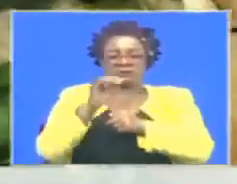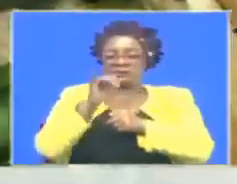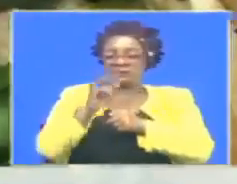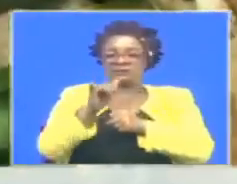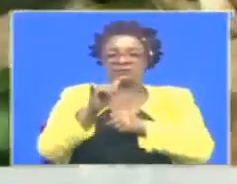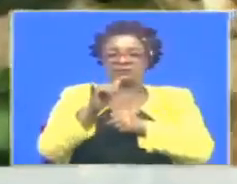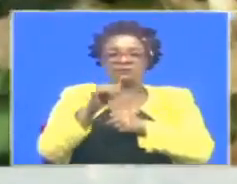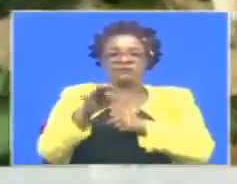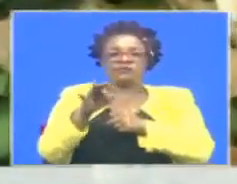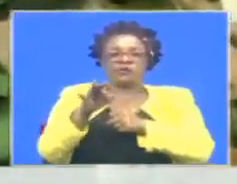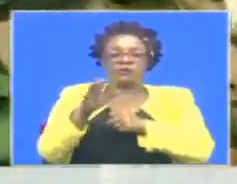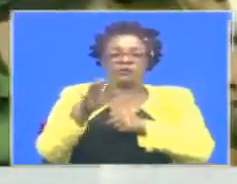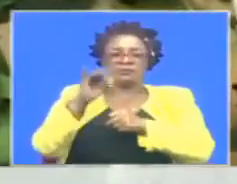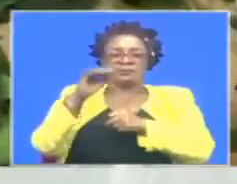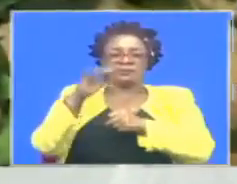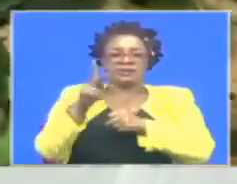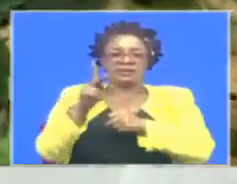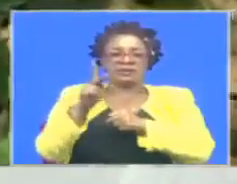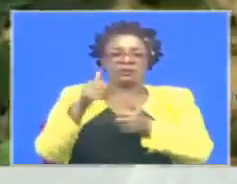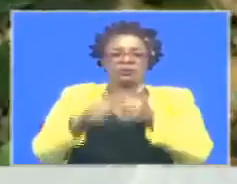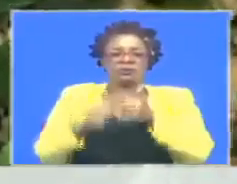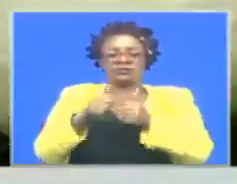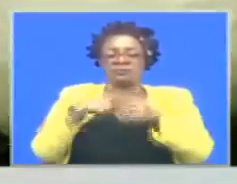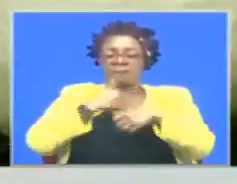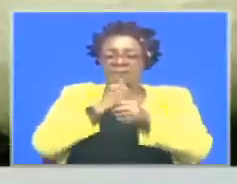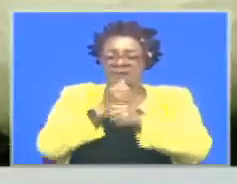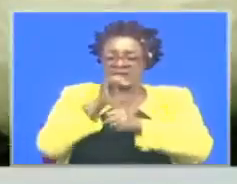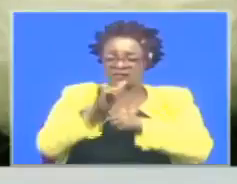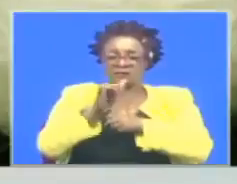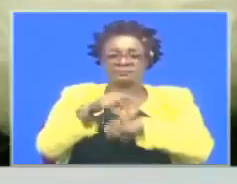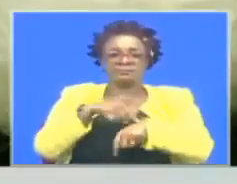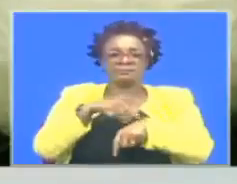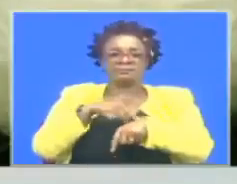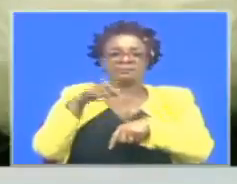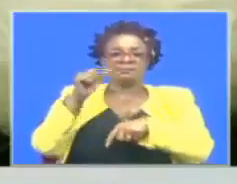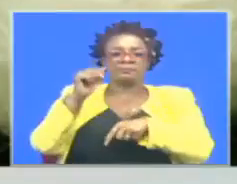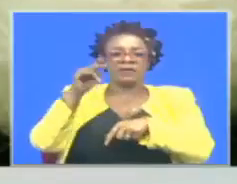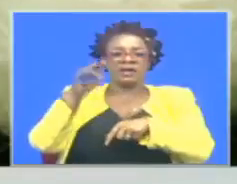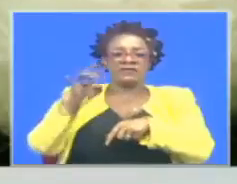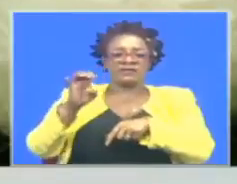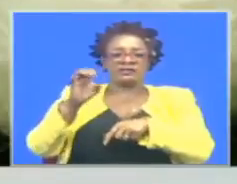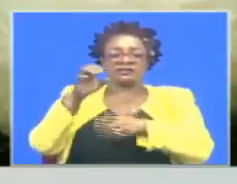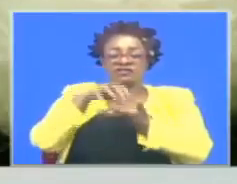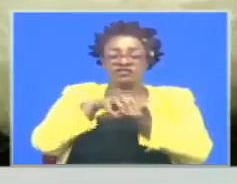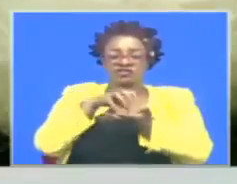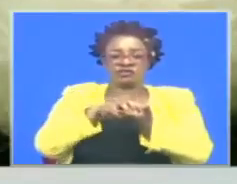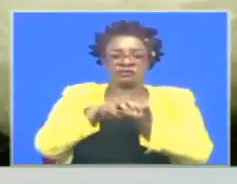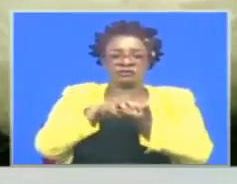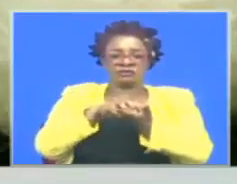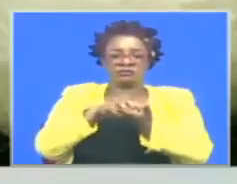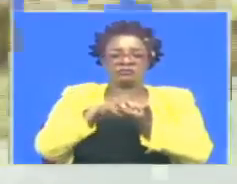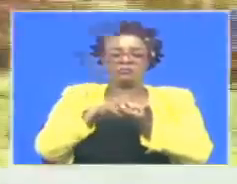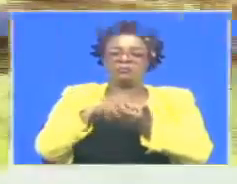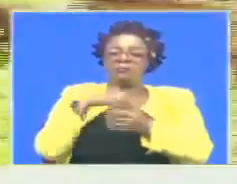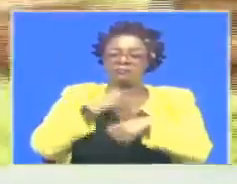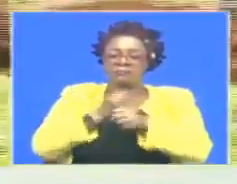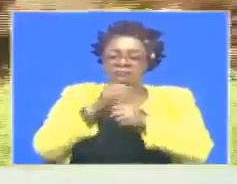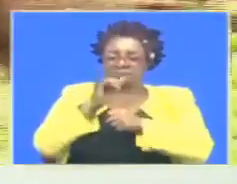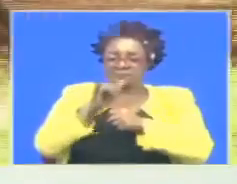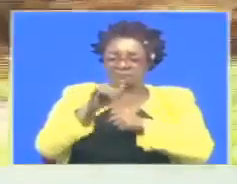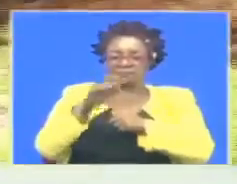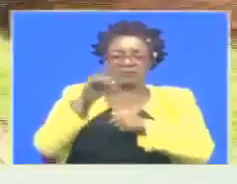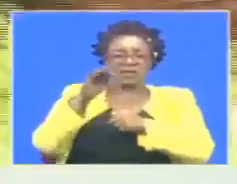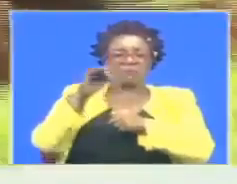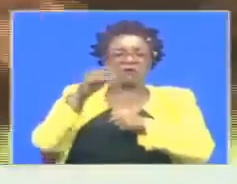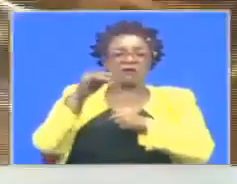for silkworms, which produce silk during their larval stage. Besides silk production, the demo farm, which